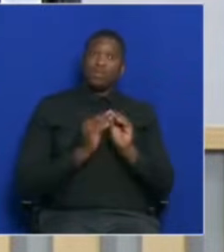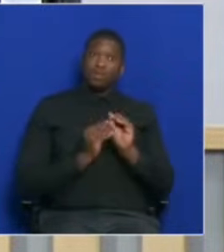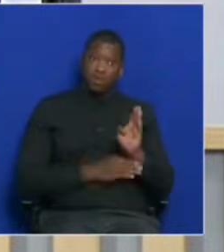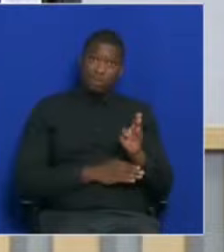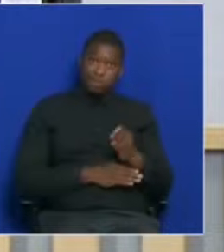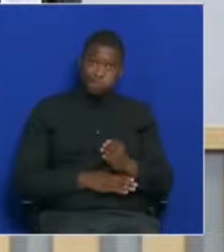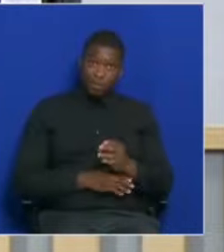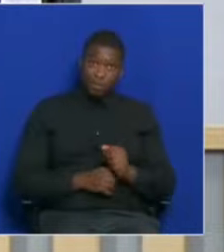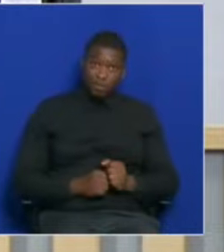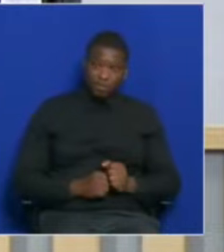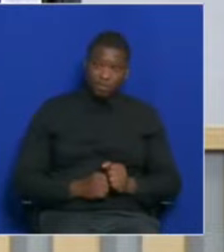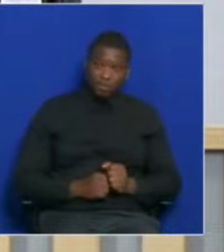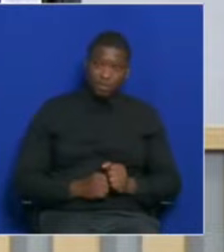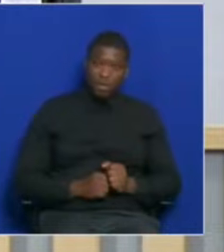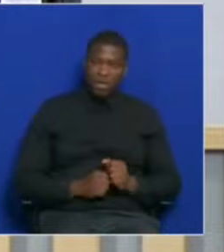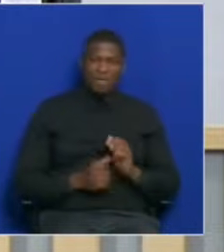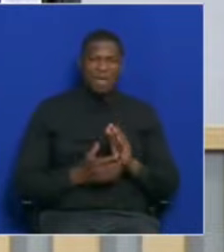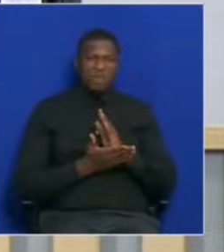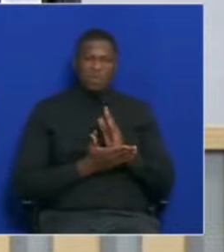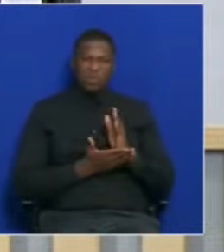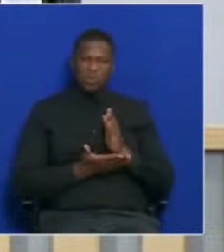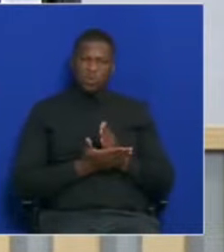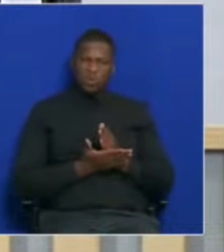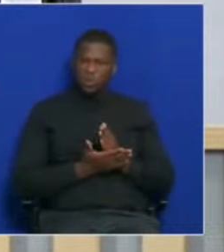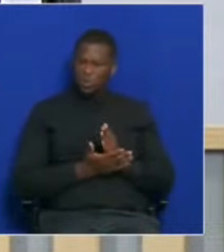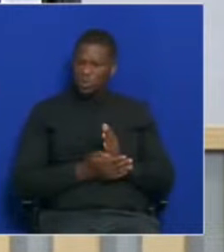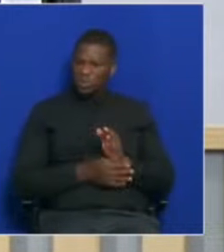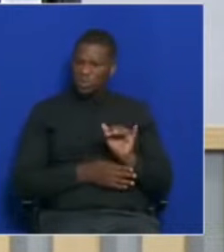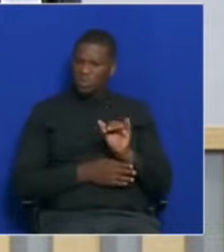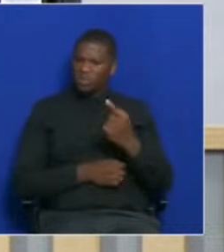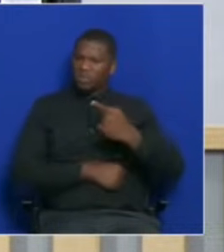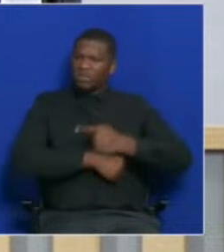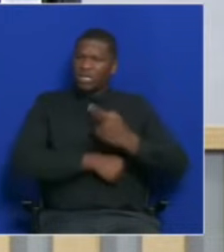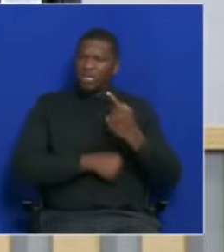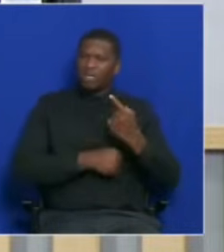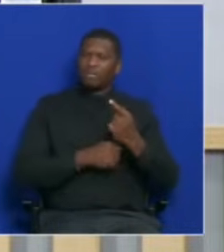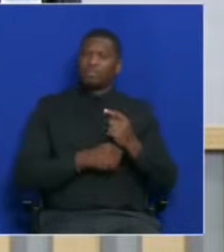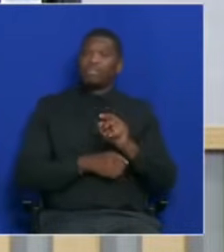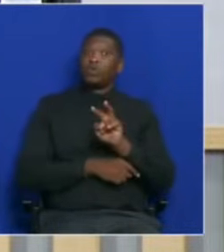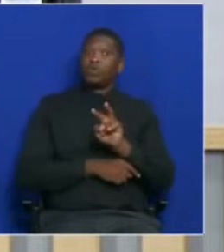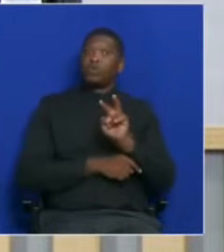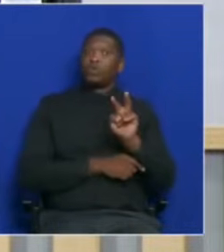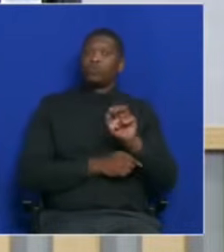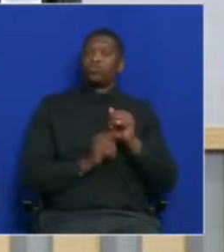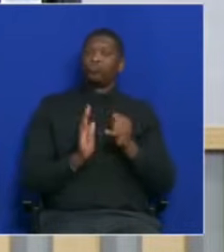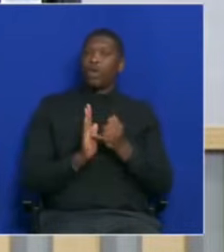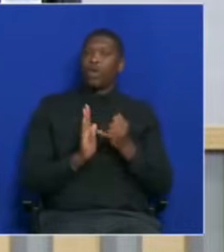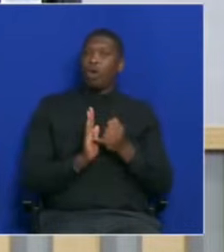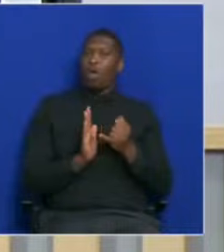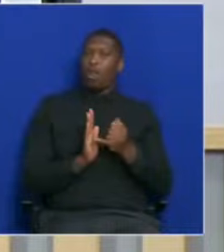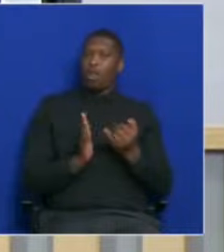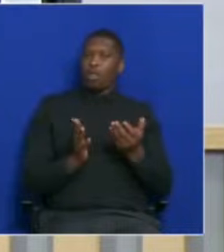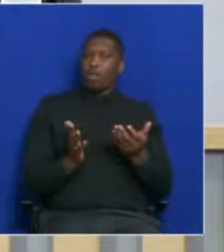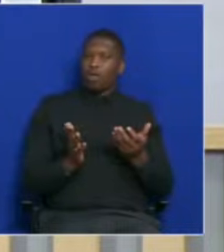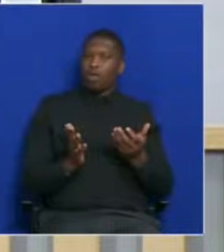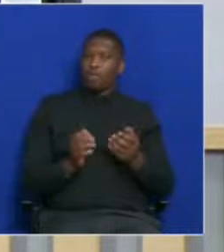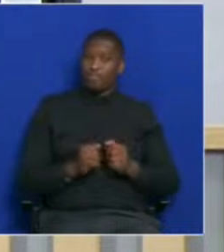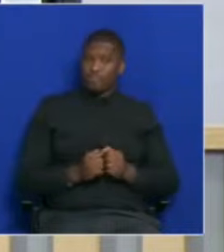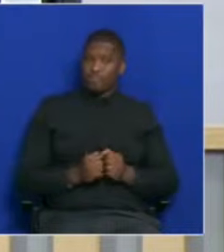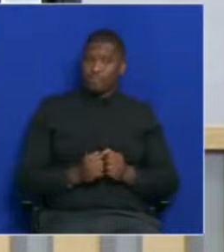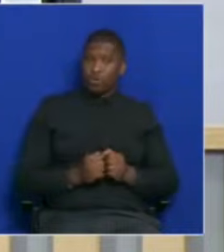I'm not sure on which What is date. the date? 22 January. It's the meeting of the 22 22 January, January. yes, where the